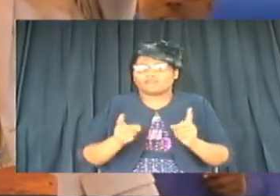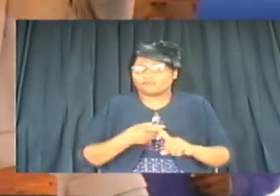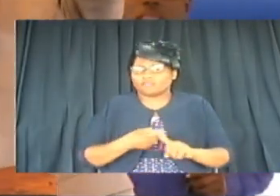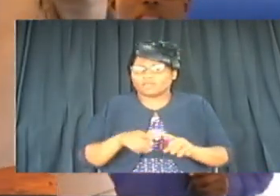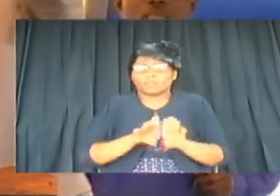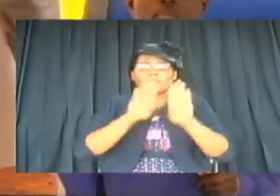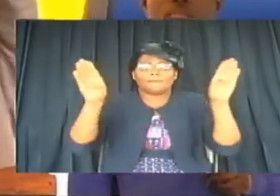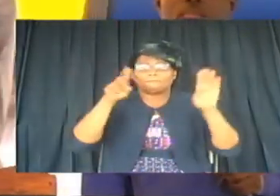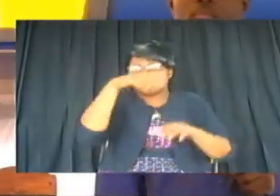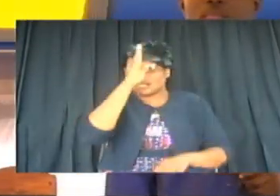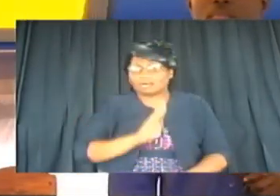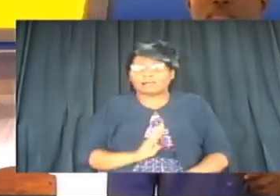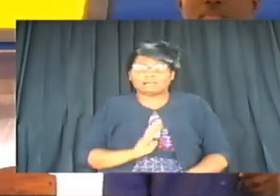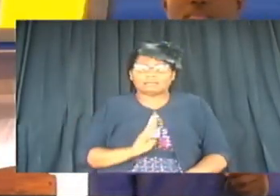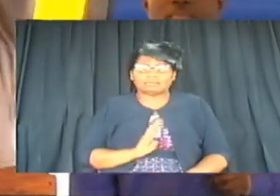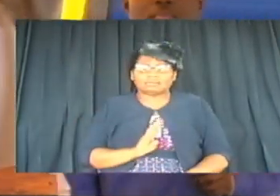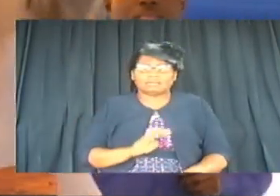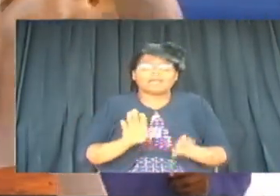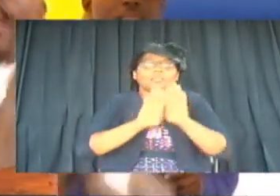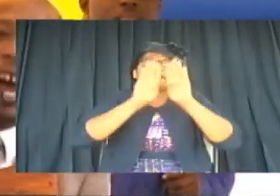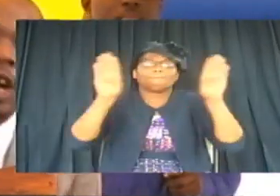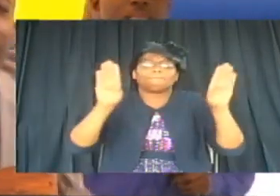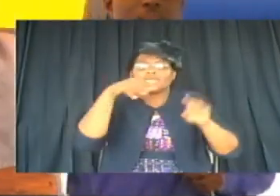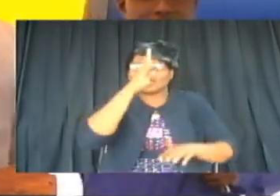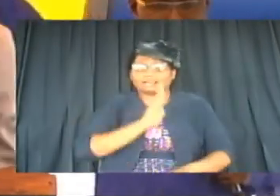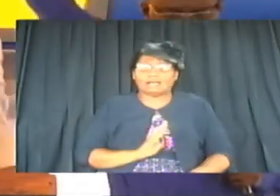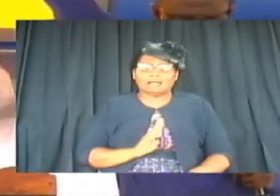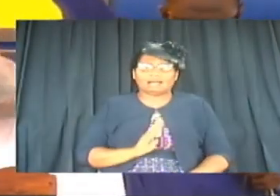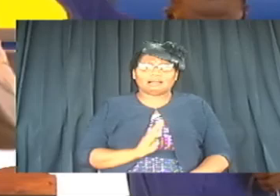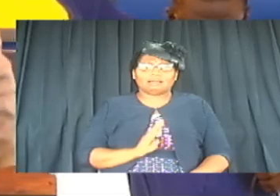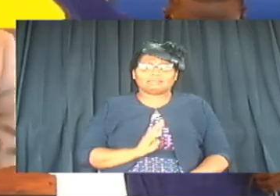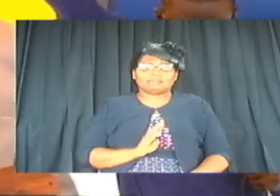God, the big God,